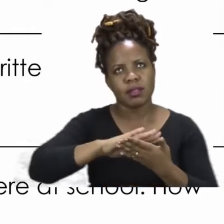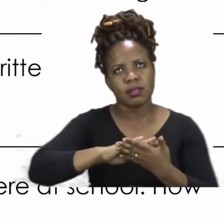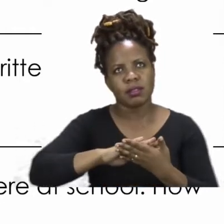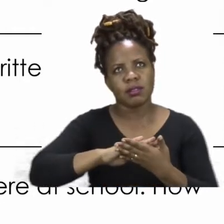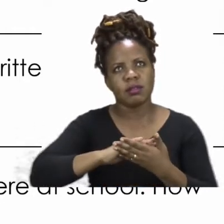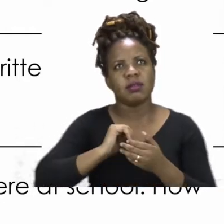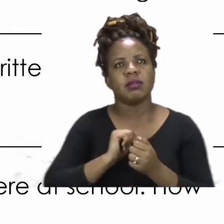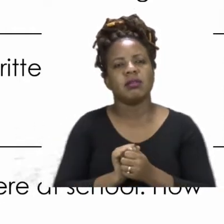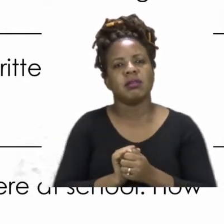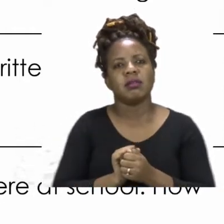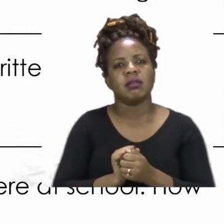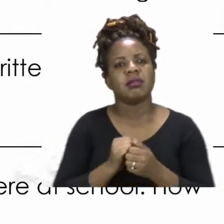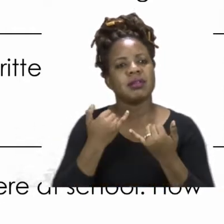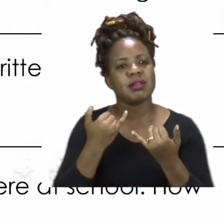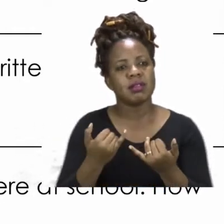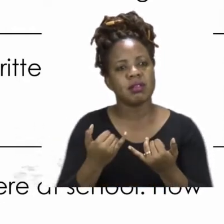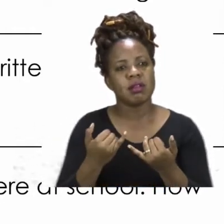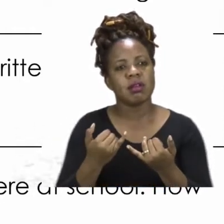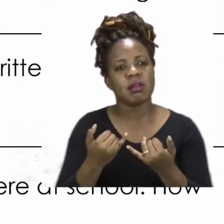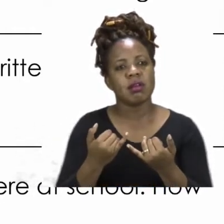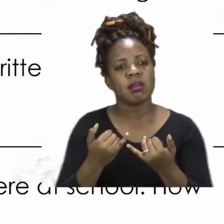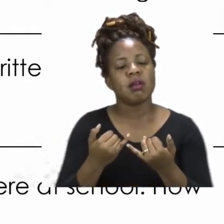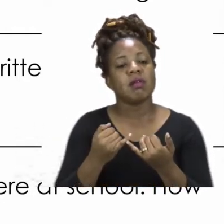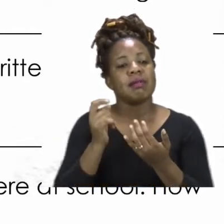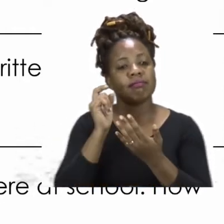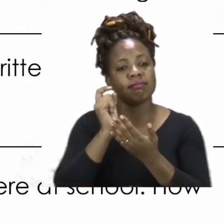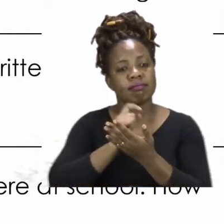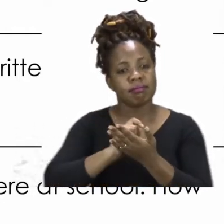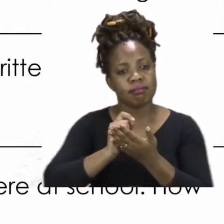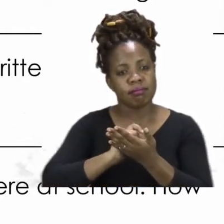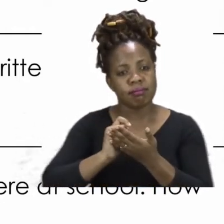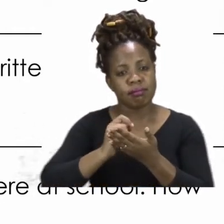letters does he have to write?